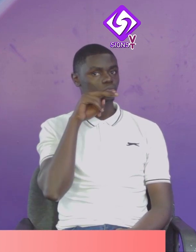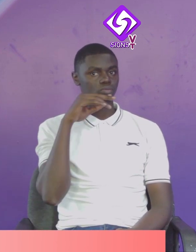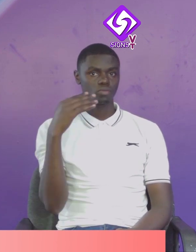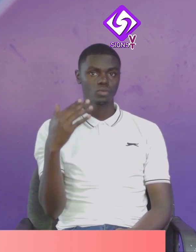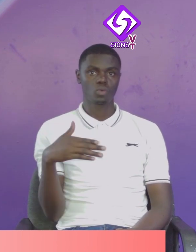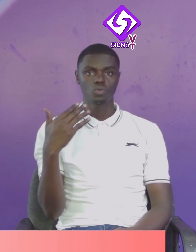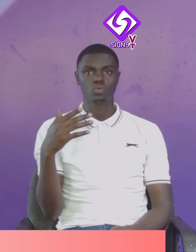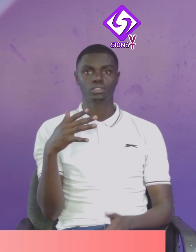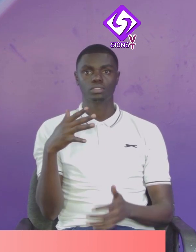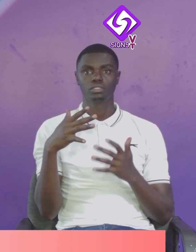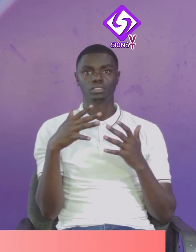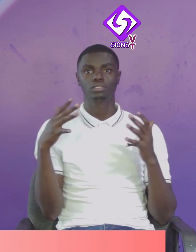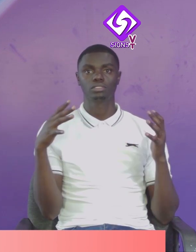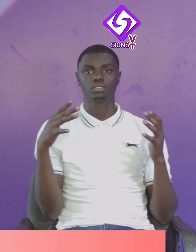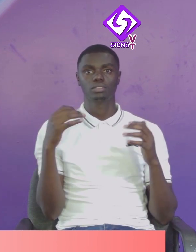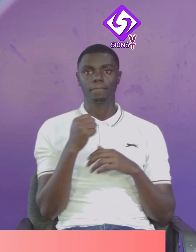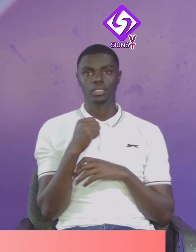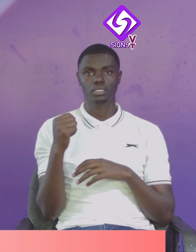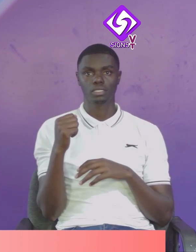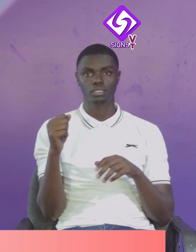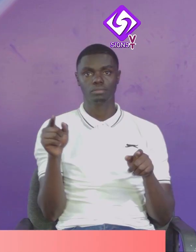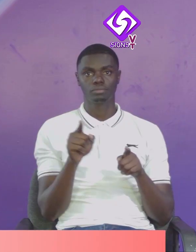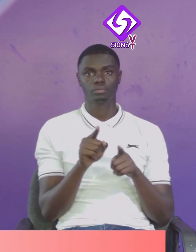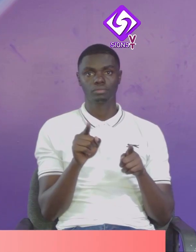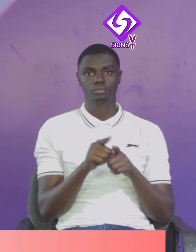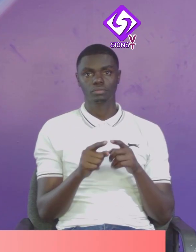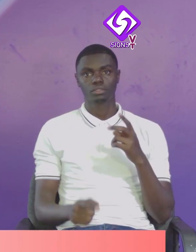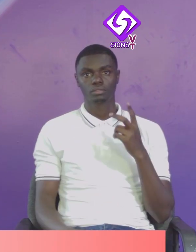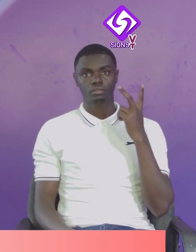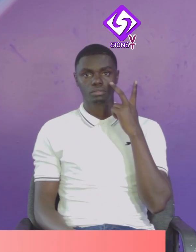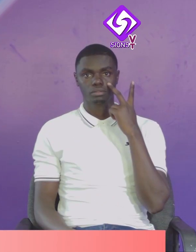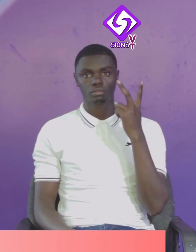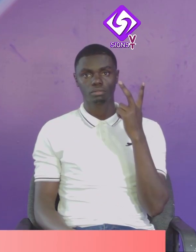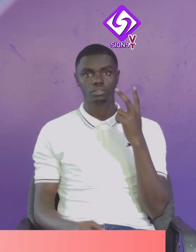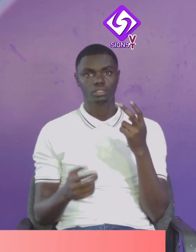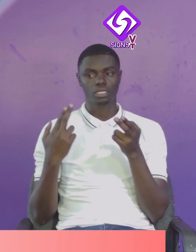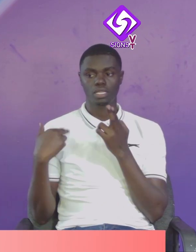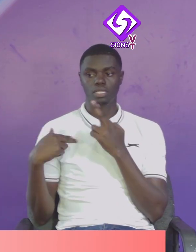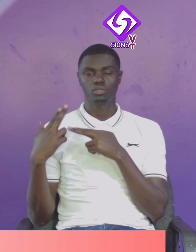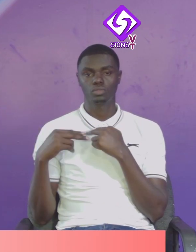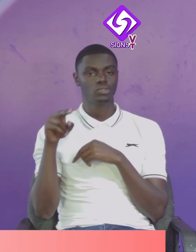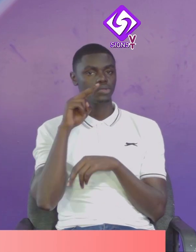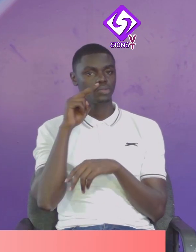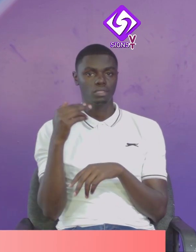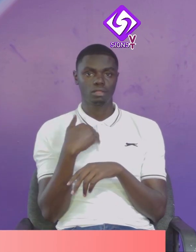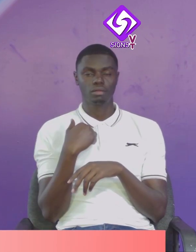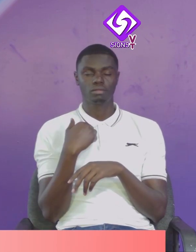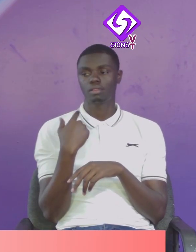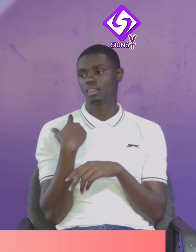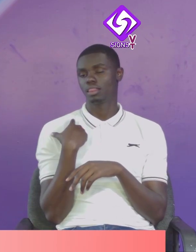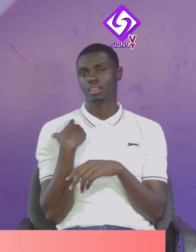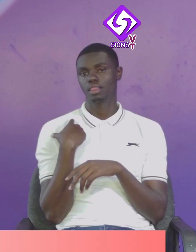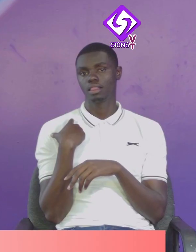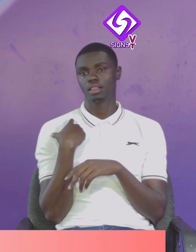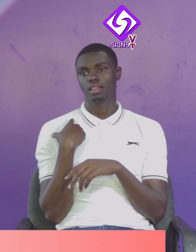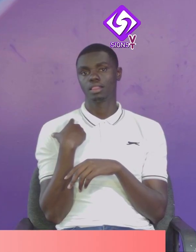a big side. Right. And also, when you look at the history Nigeria has had, despite the recent form, their